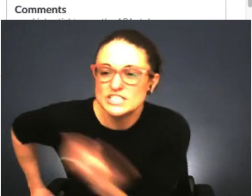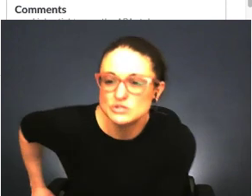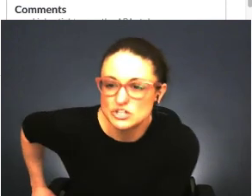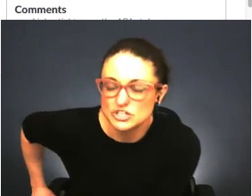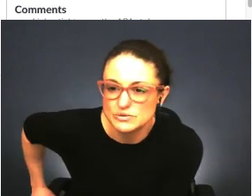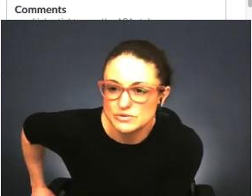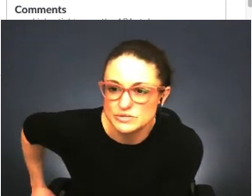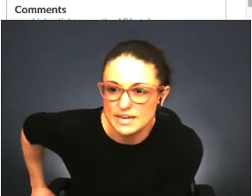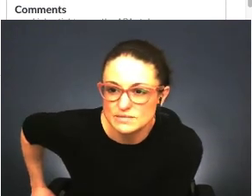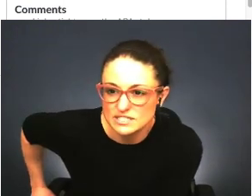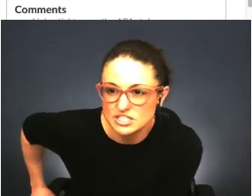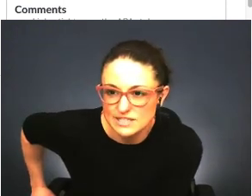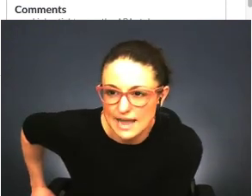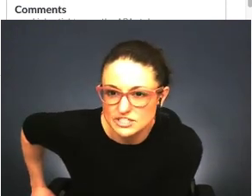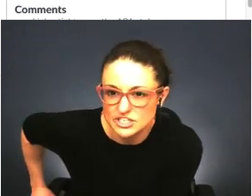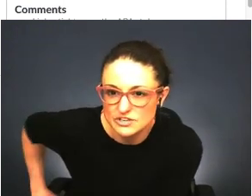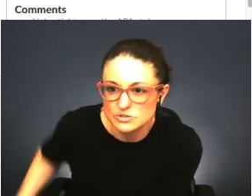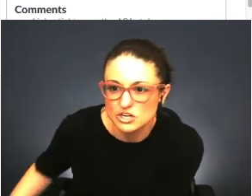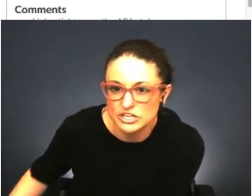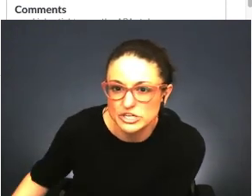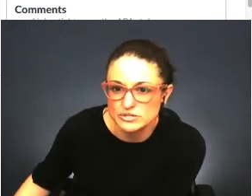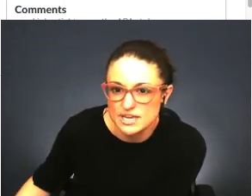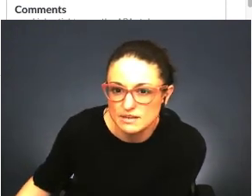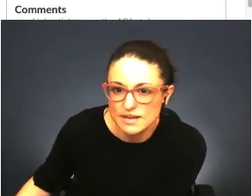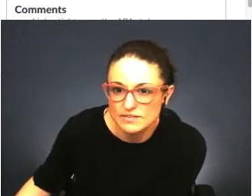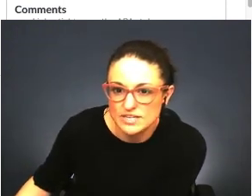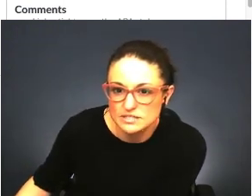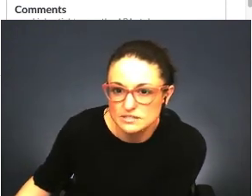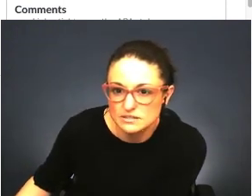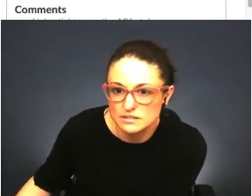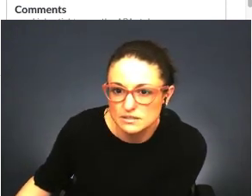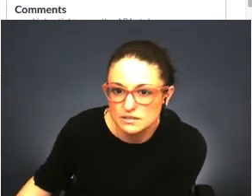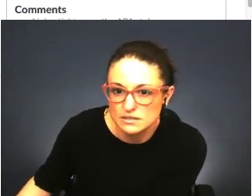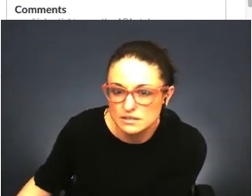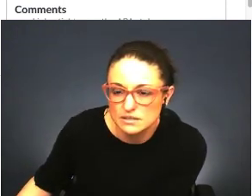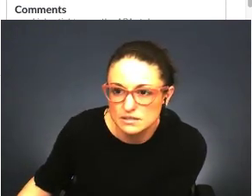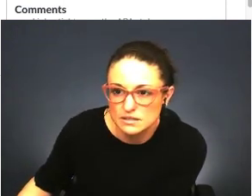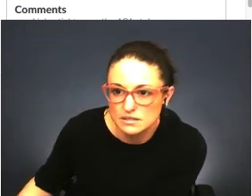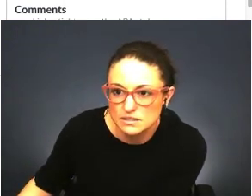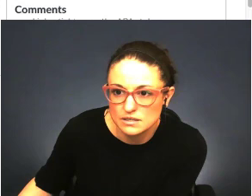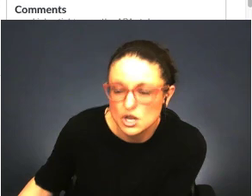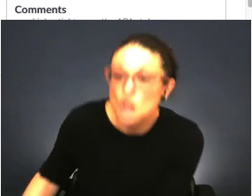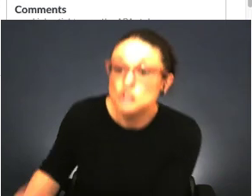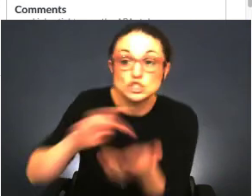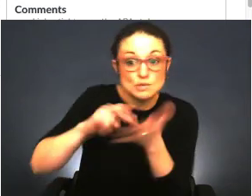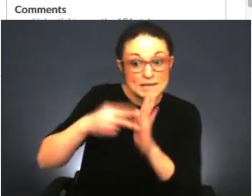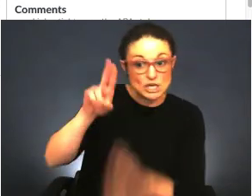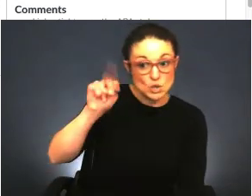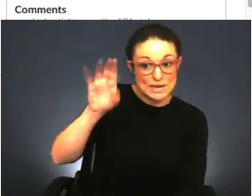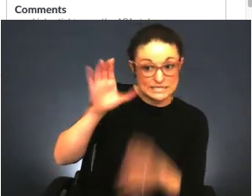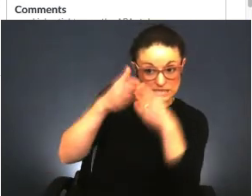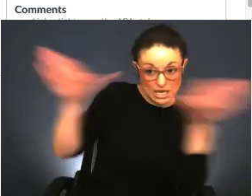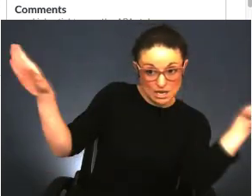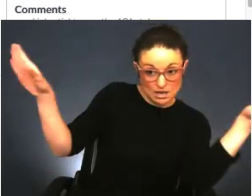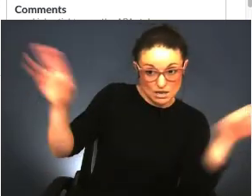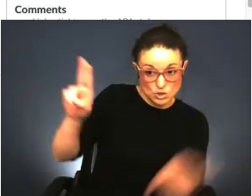when did you start using it? Was this just last year that you started using Canvas? Me or UNC?